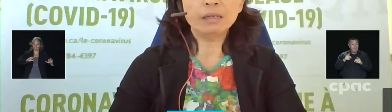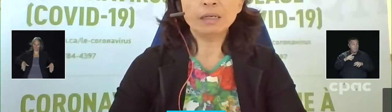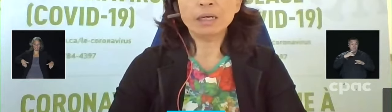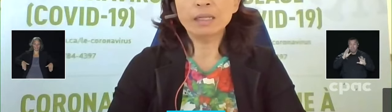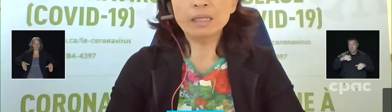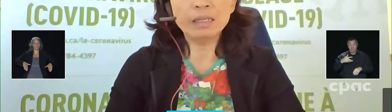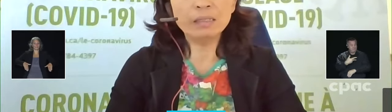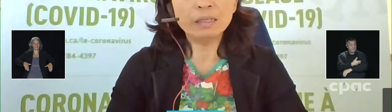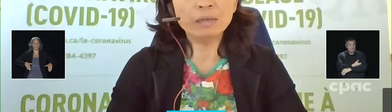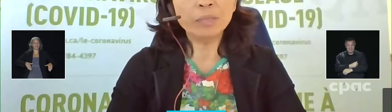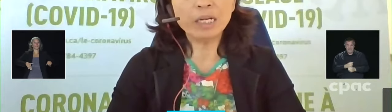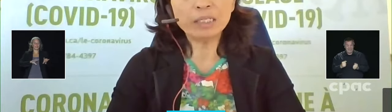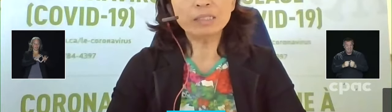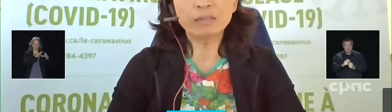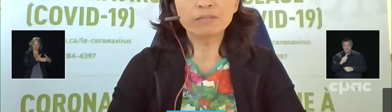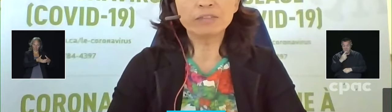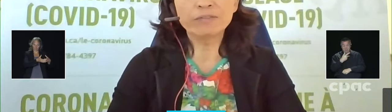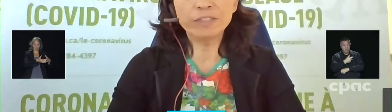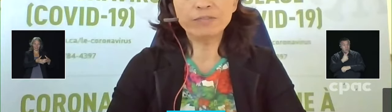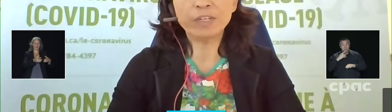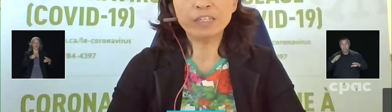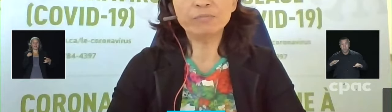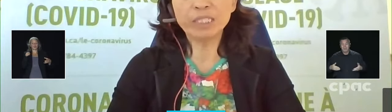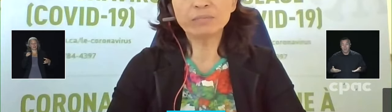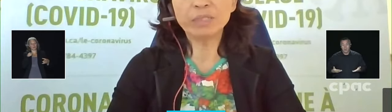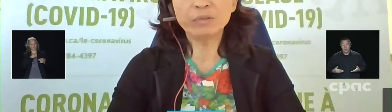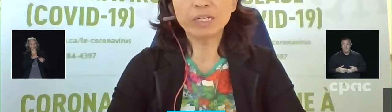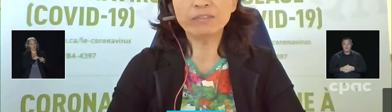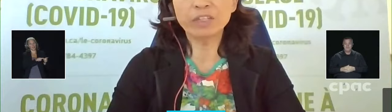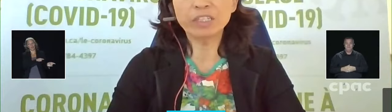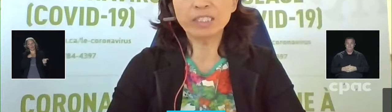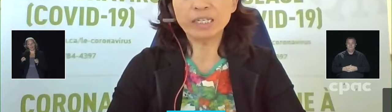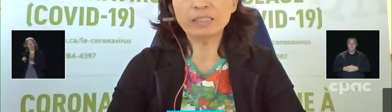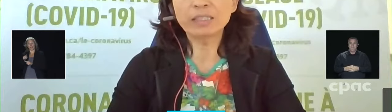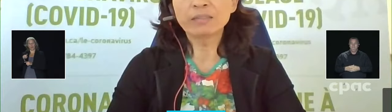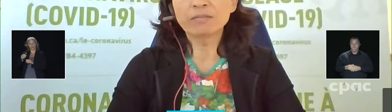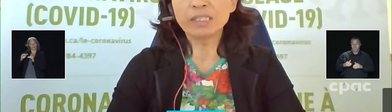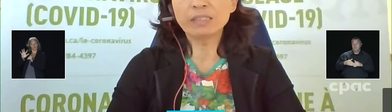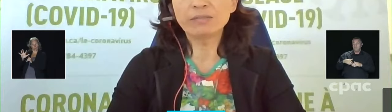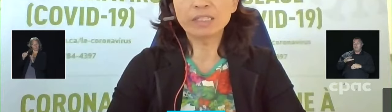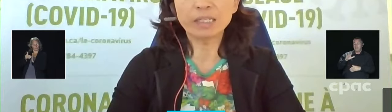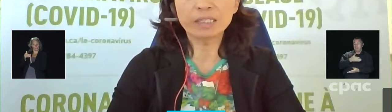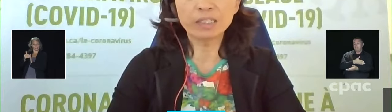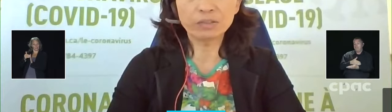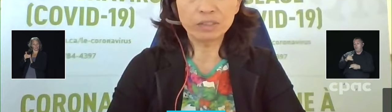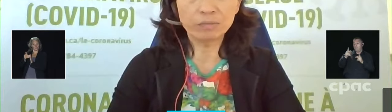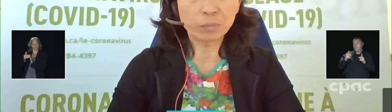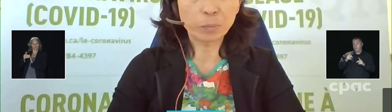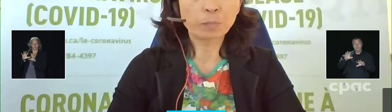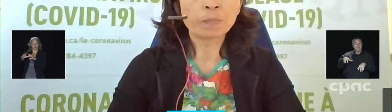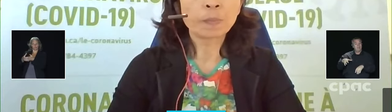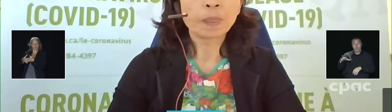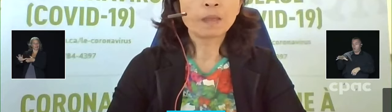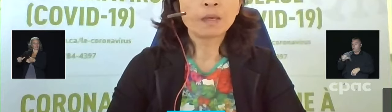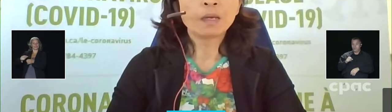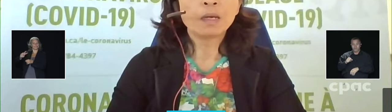And these plus over 5 million people have not yet received their second dose.